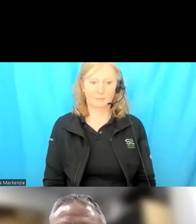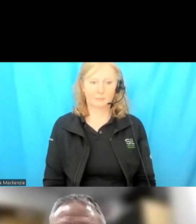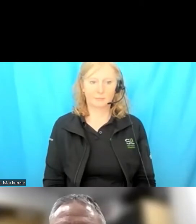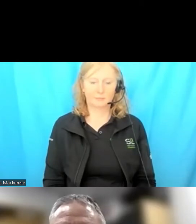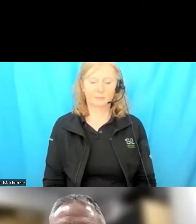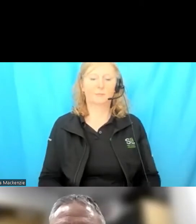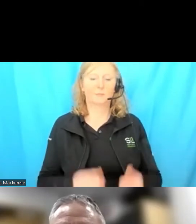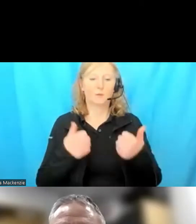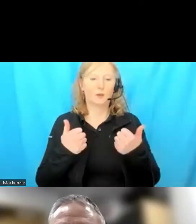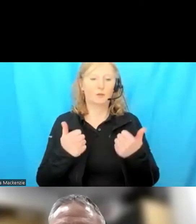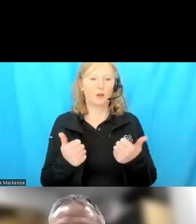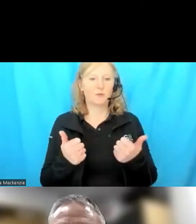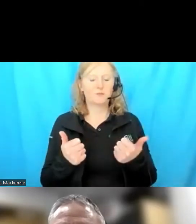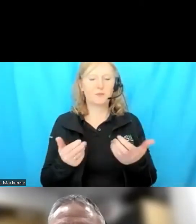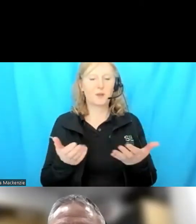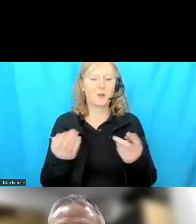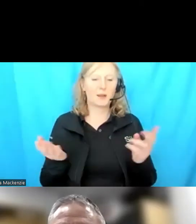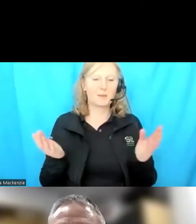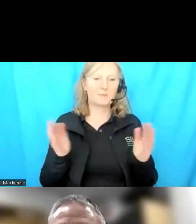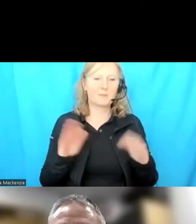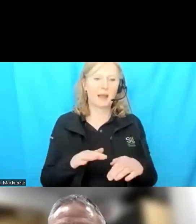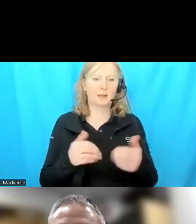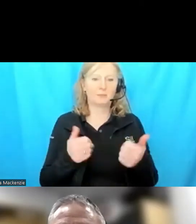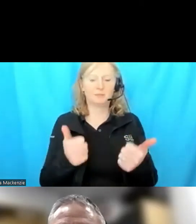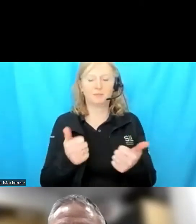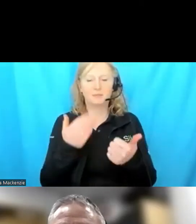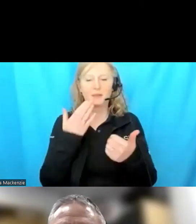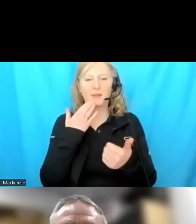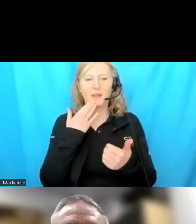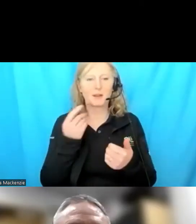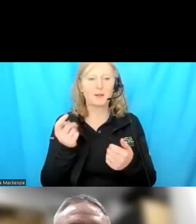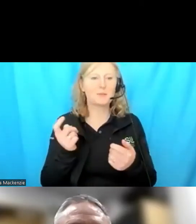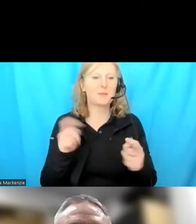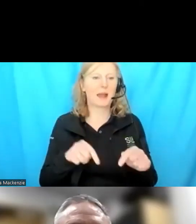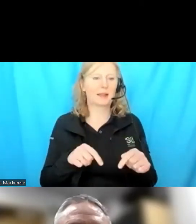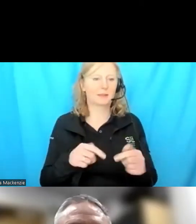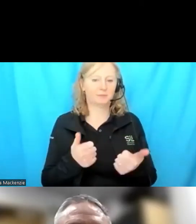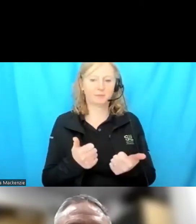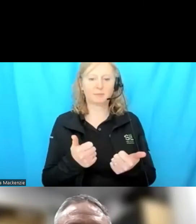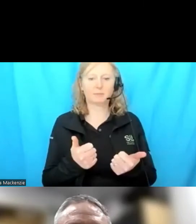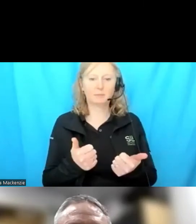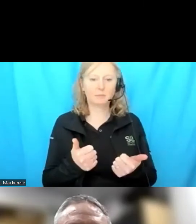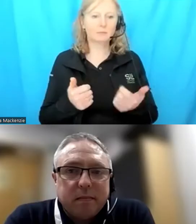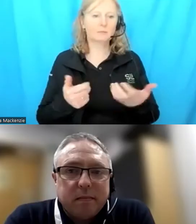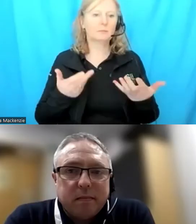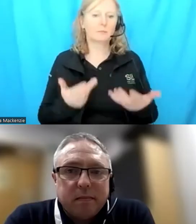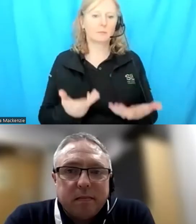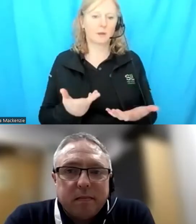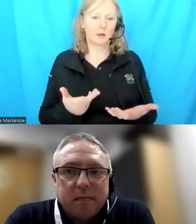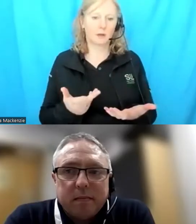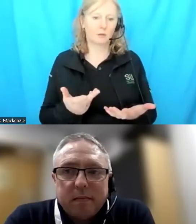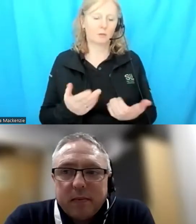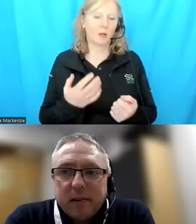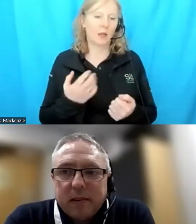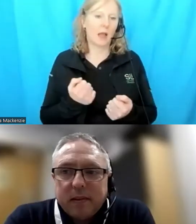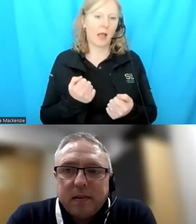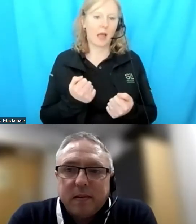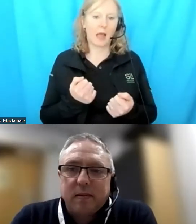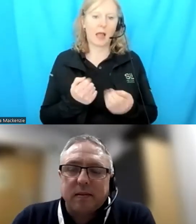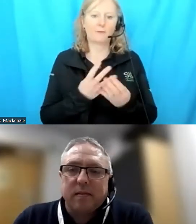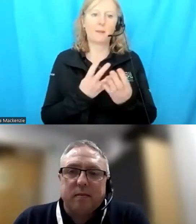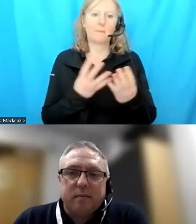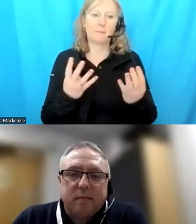Great, welcome back everybody. Thank you for coming back to join us. We'll now have the chance to ask the panel